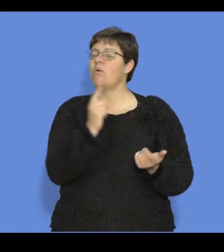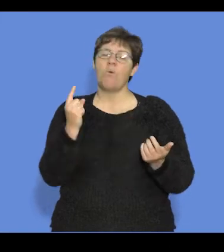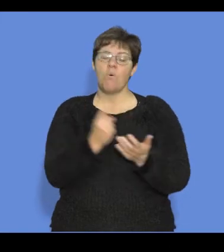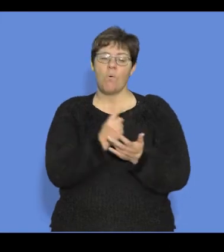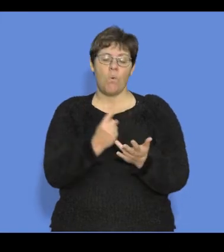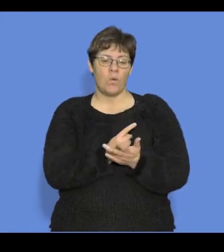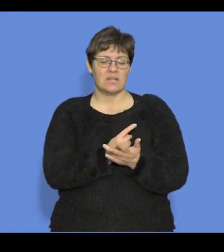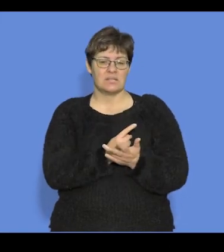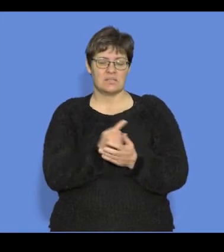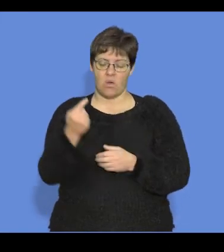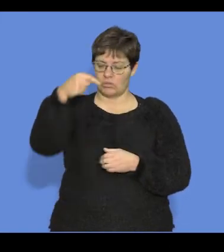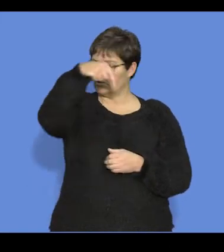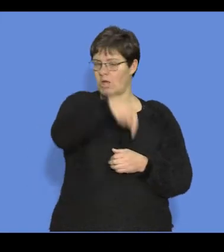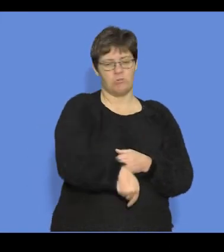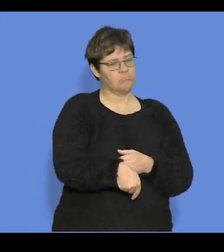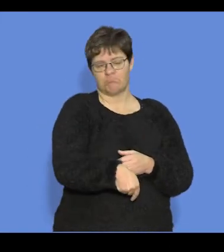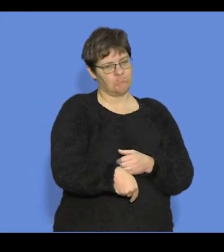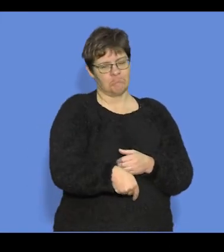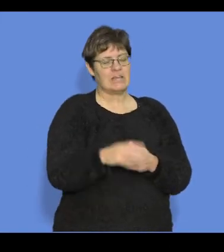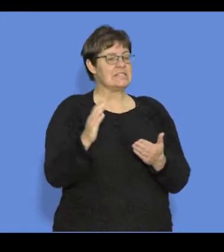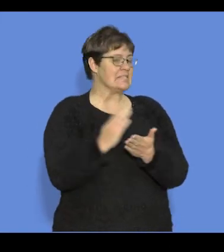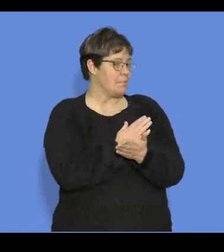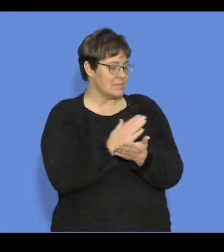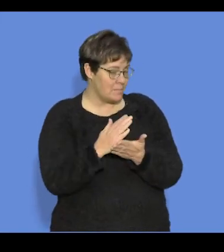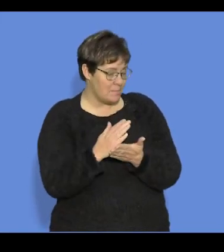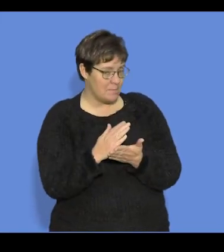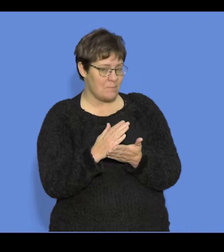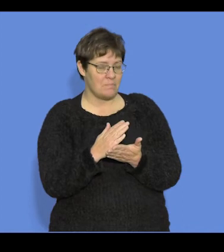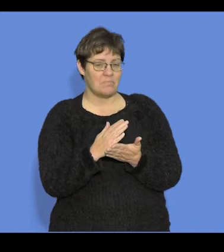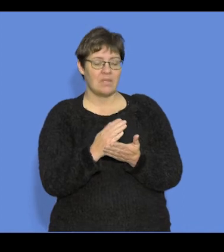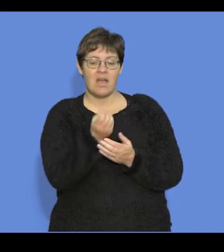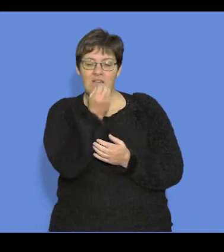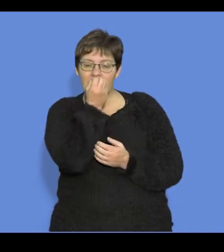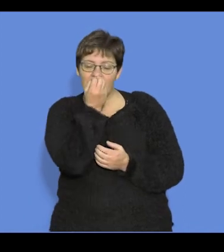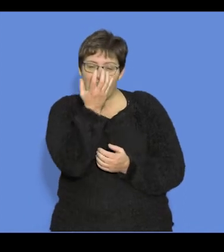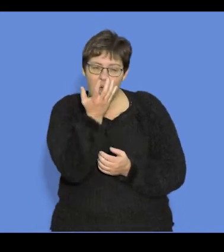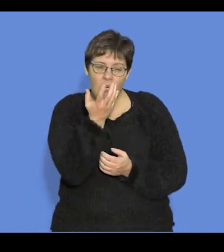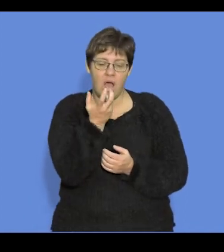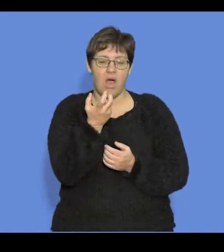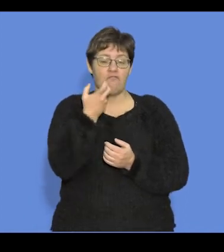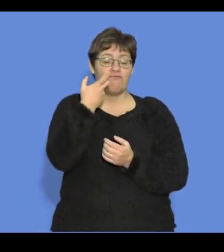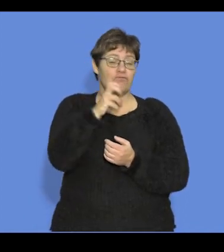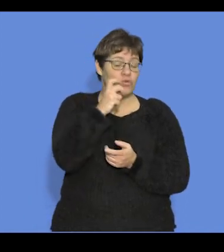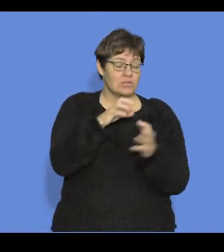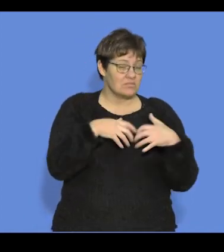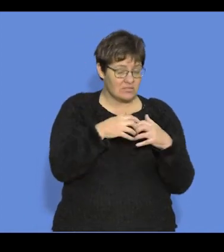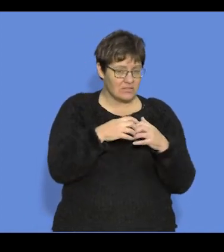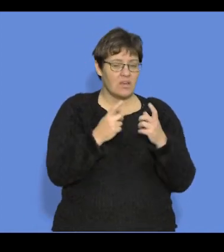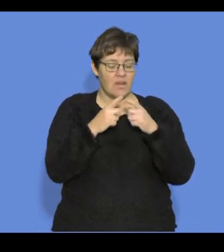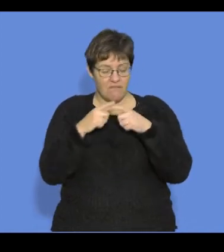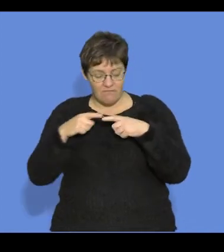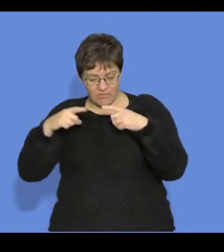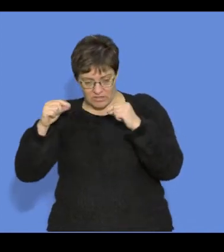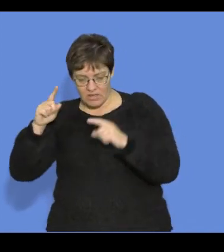move down. Sometimes, if a flower or a fruit is being made, the leaves make food and they send